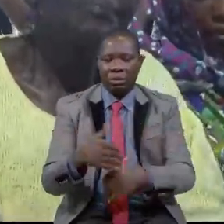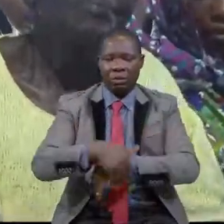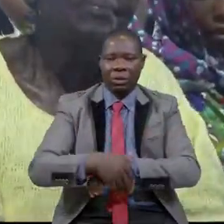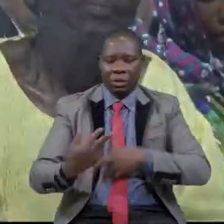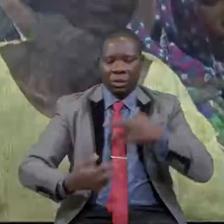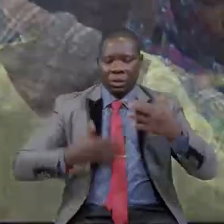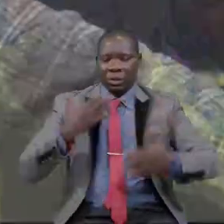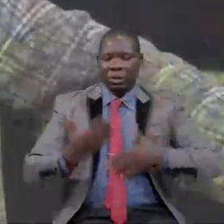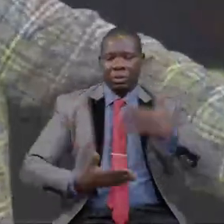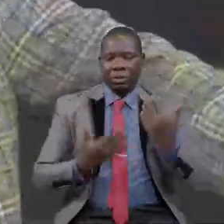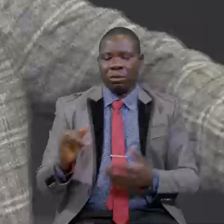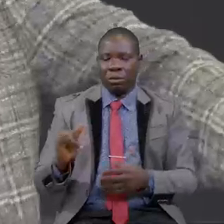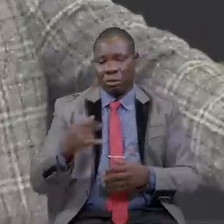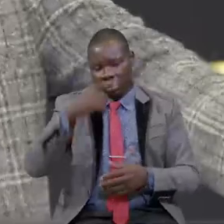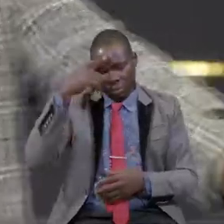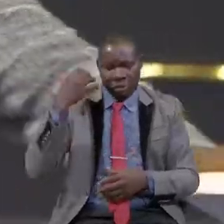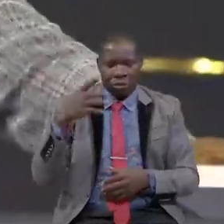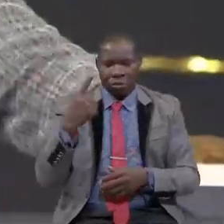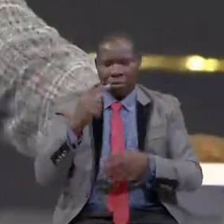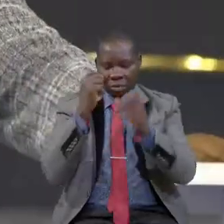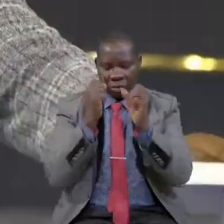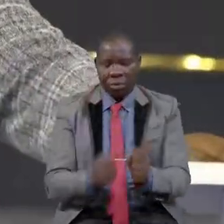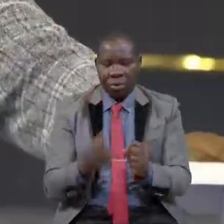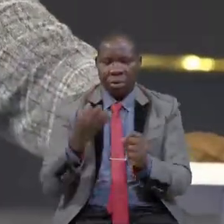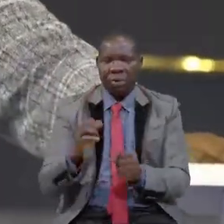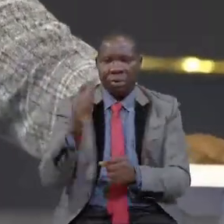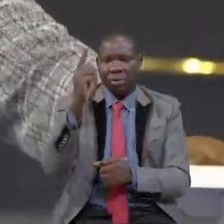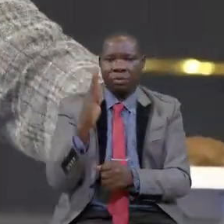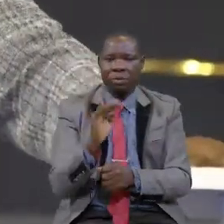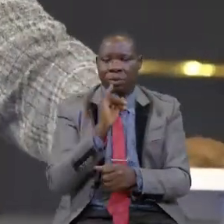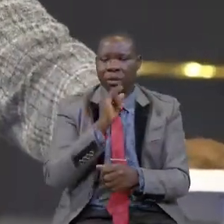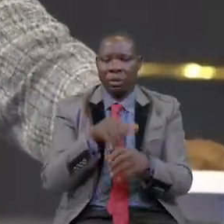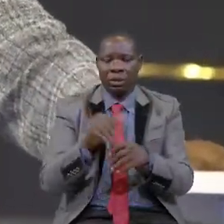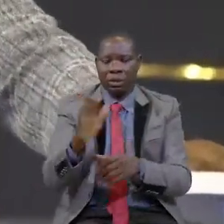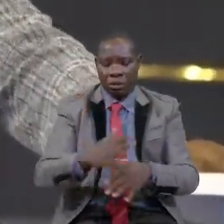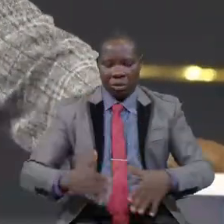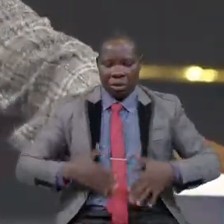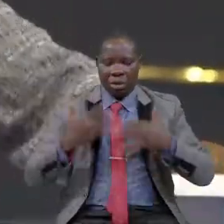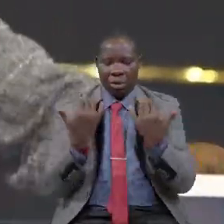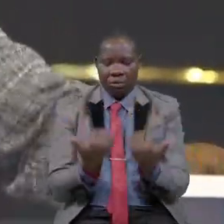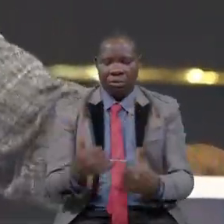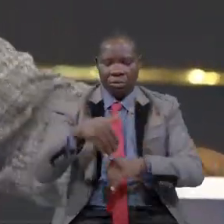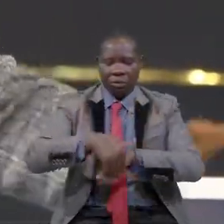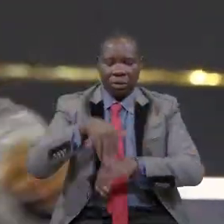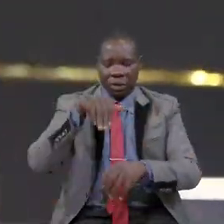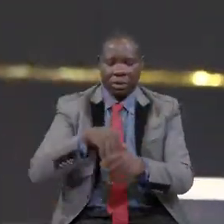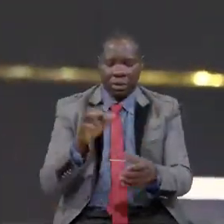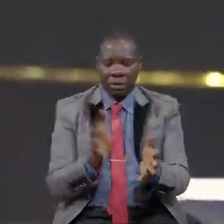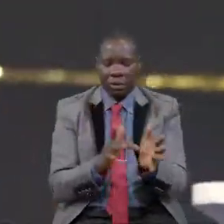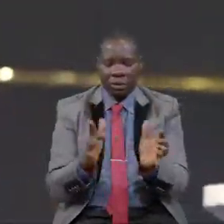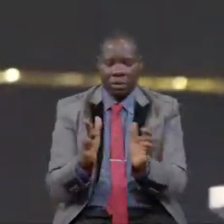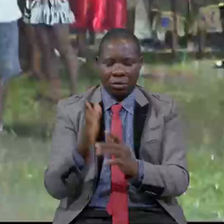because of the power of God in your life tonight in Jesus